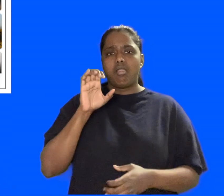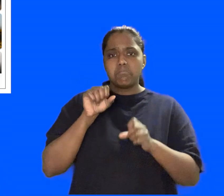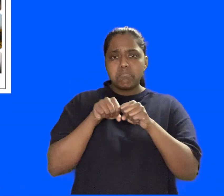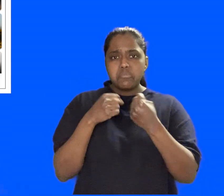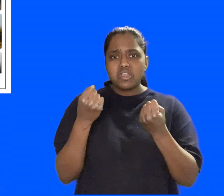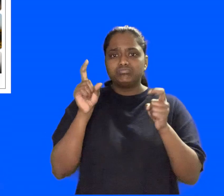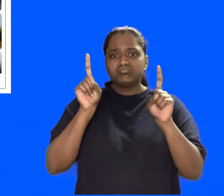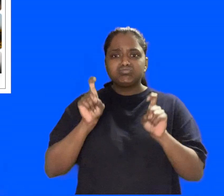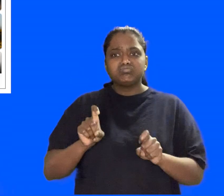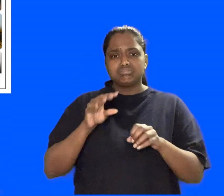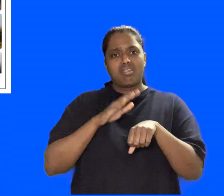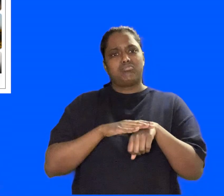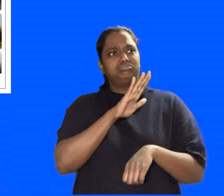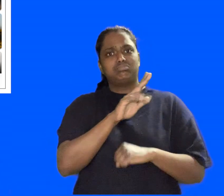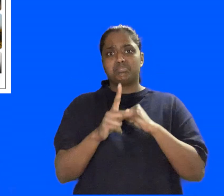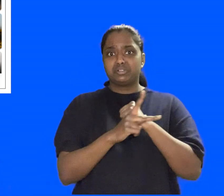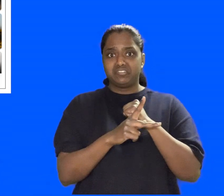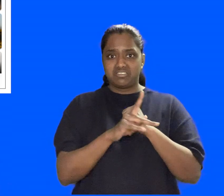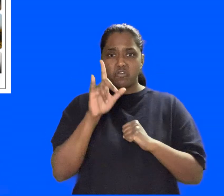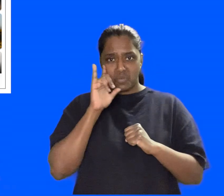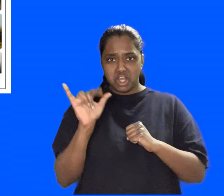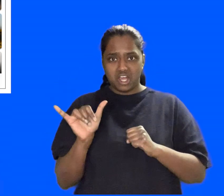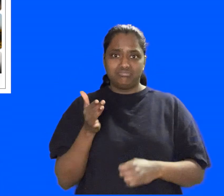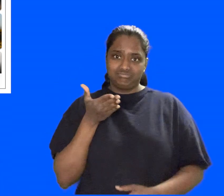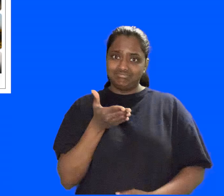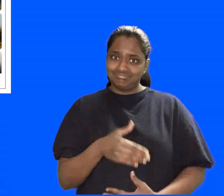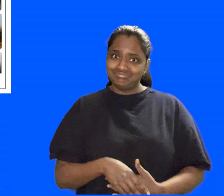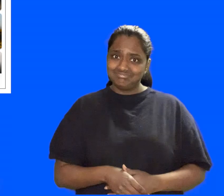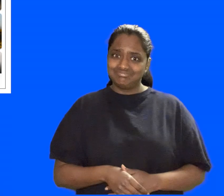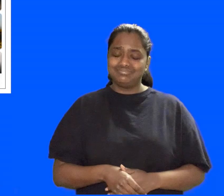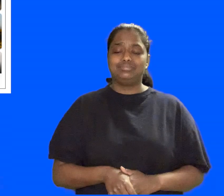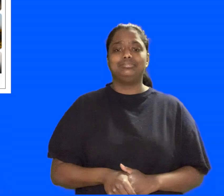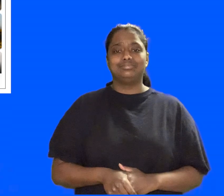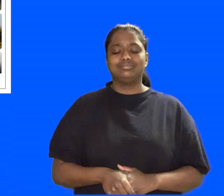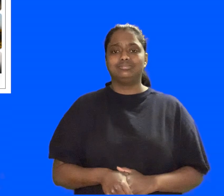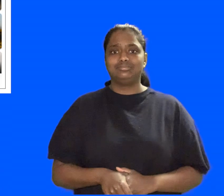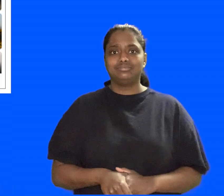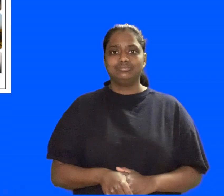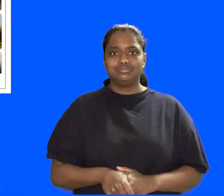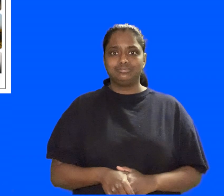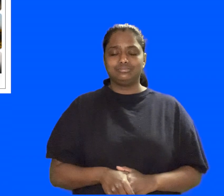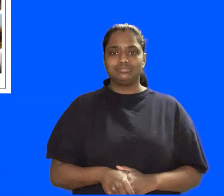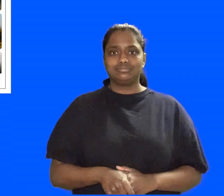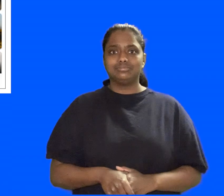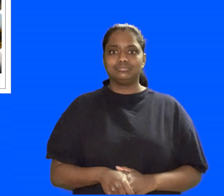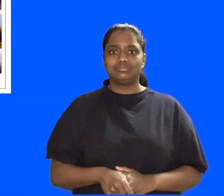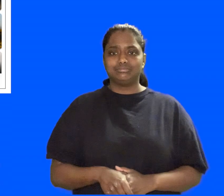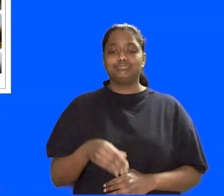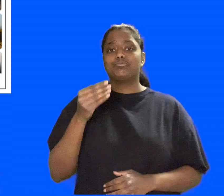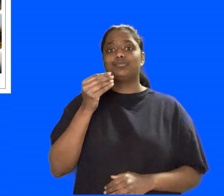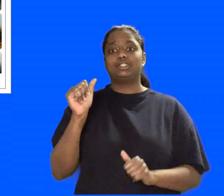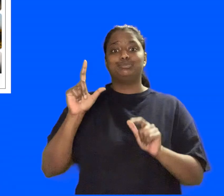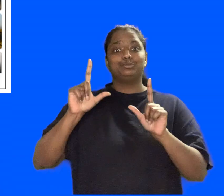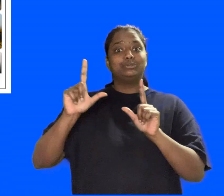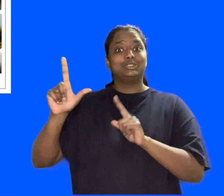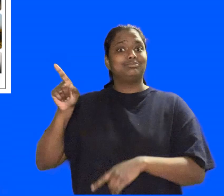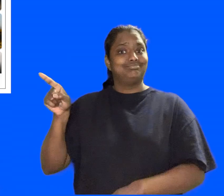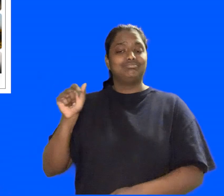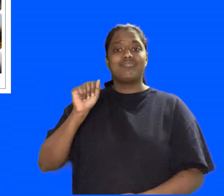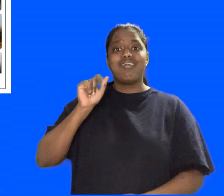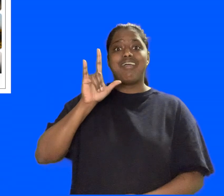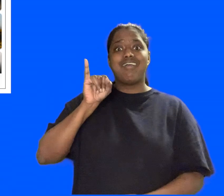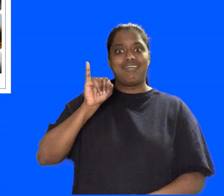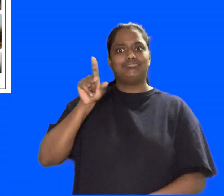way her first profile would first look, the kinds of photos she can add, and also what the icebreakers might look like on